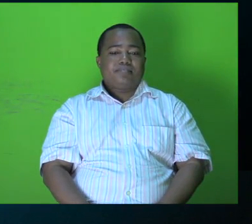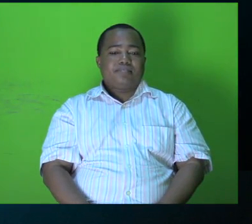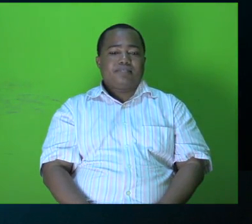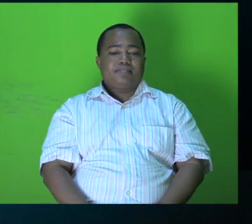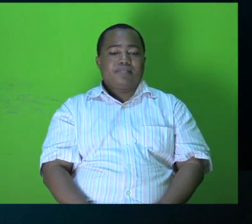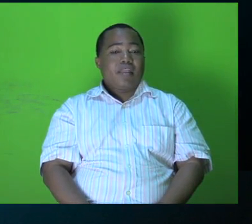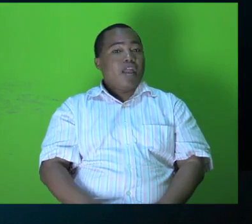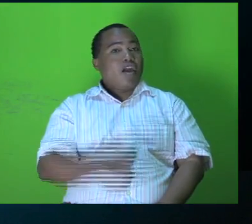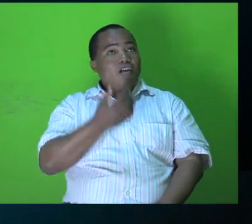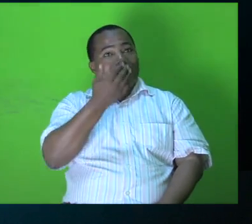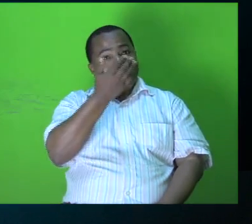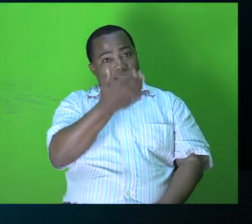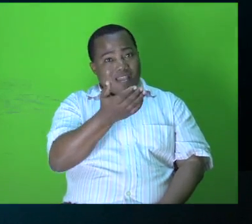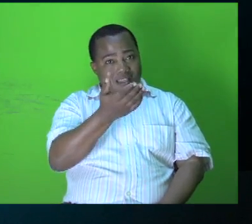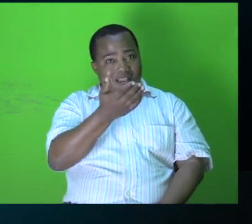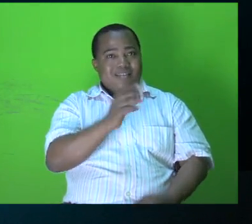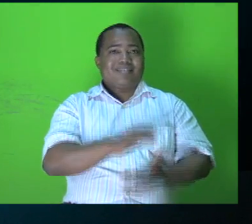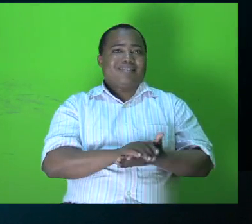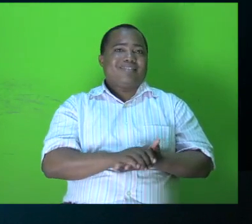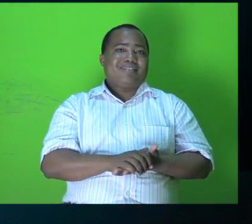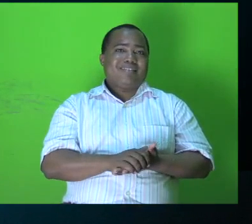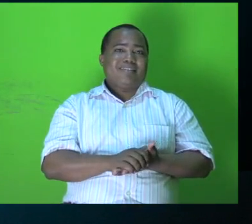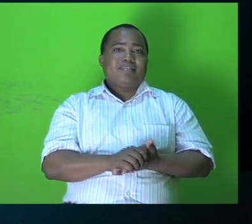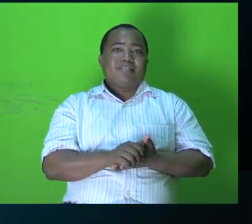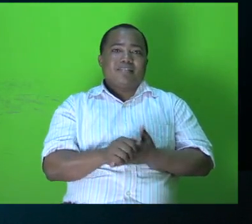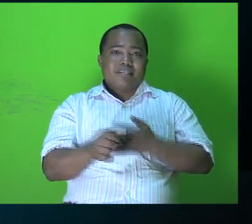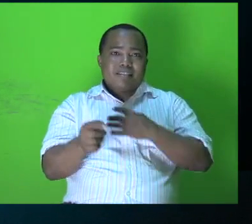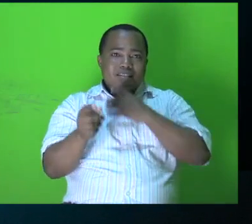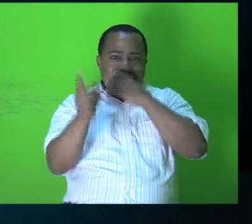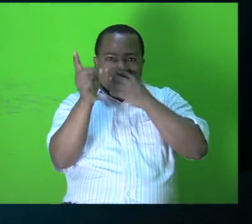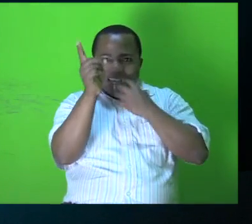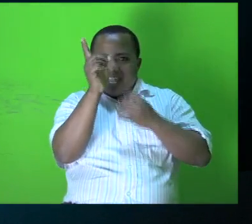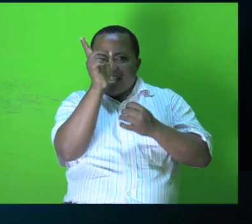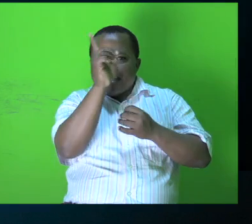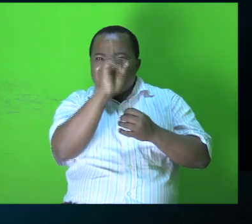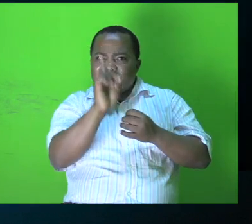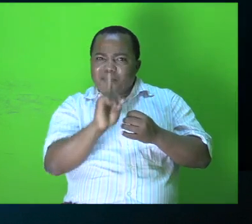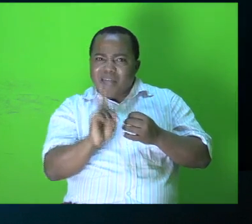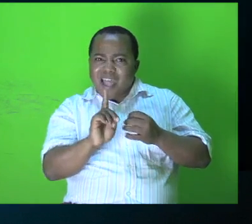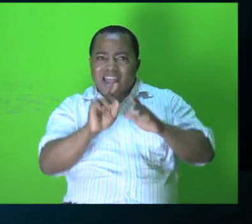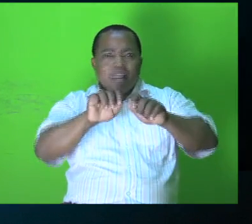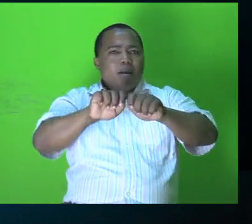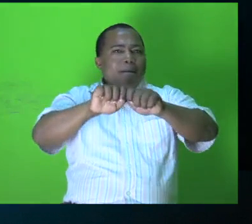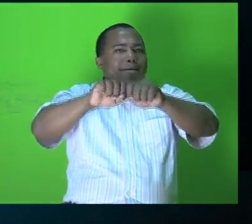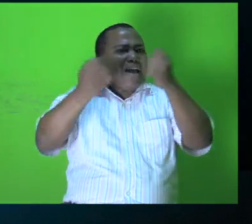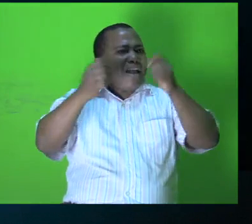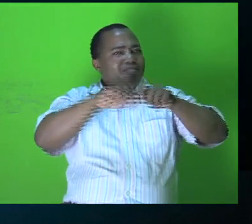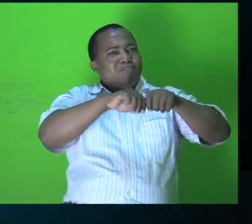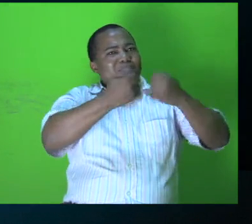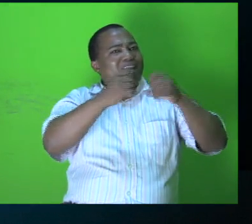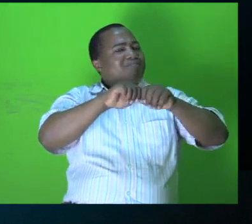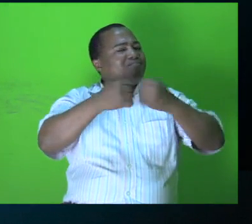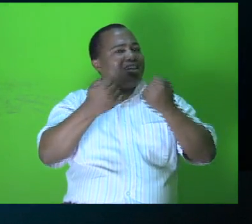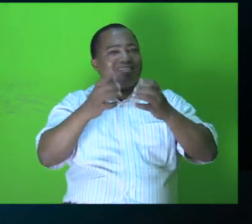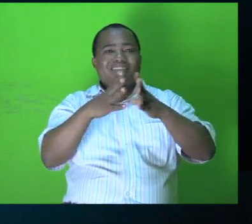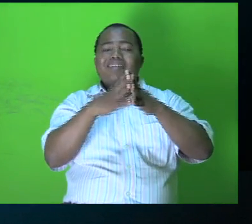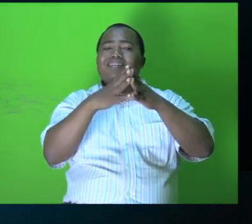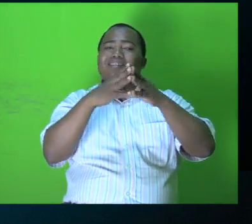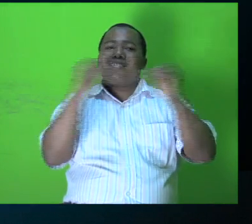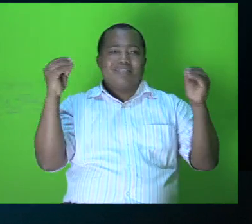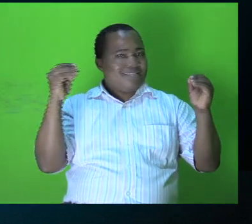For thus, the spindle breaks down and disintegrates.